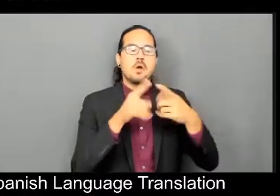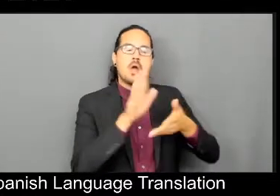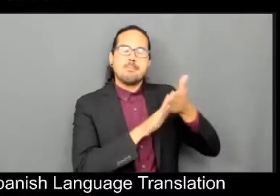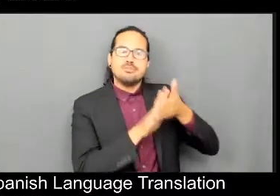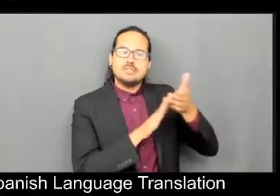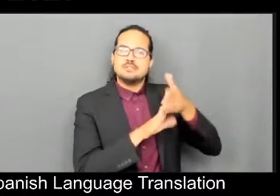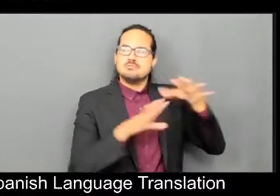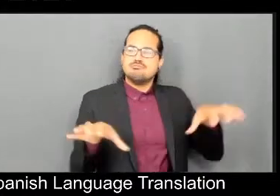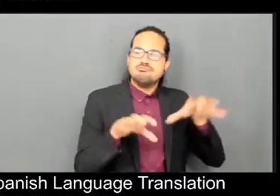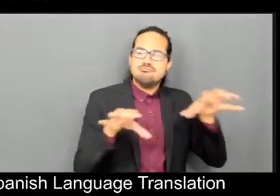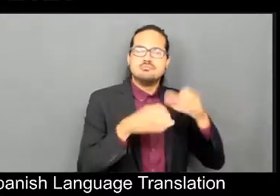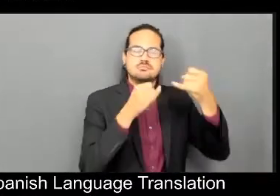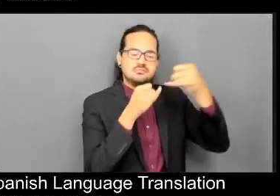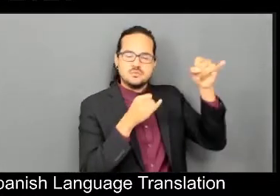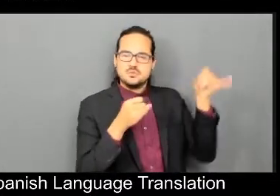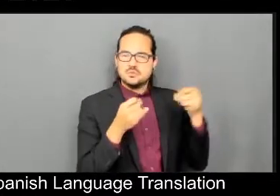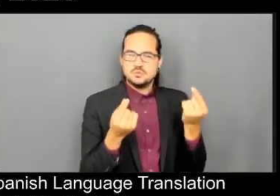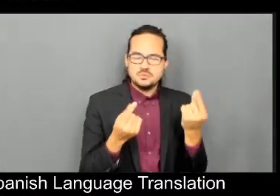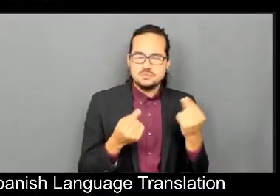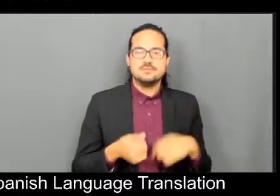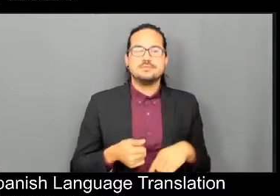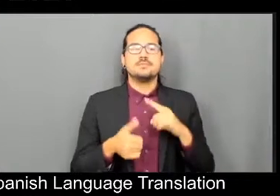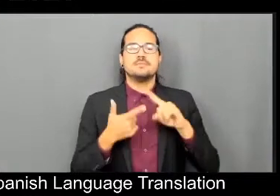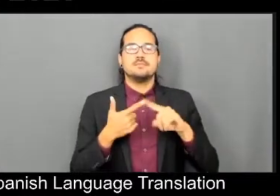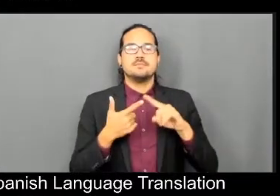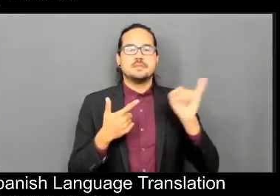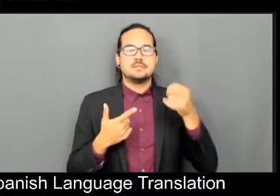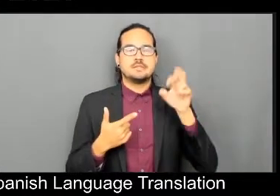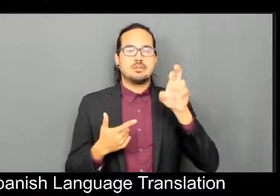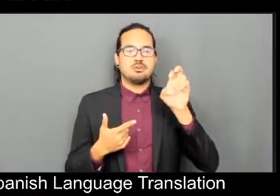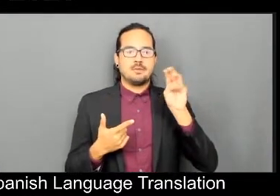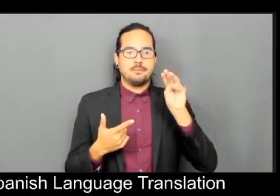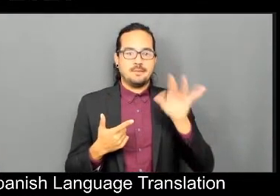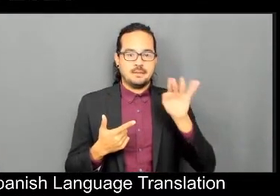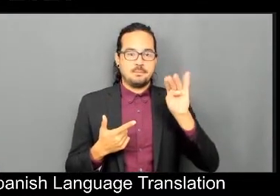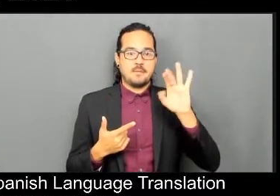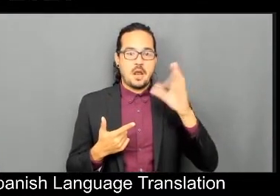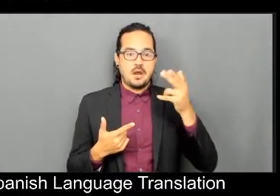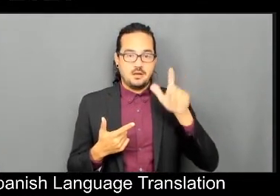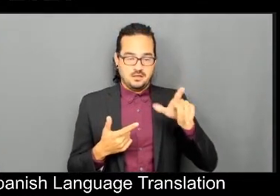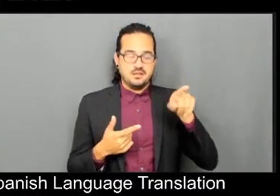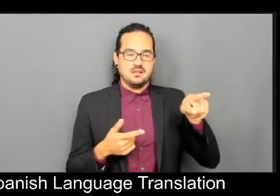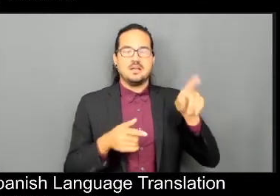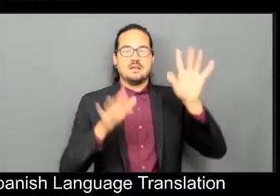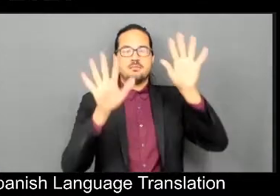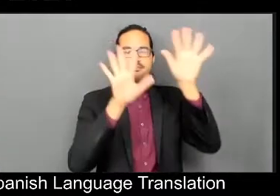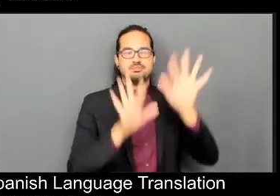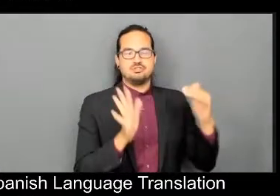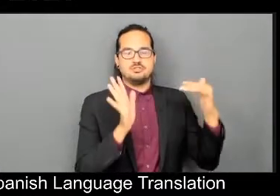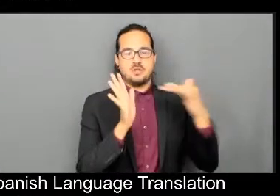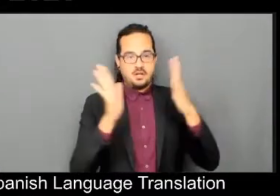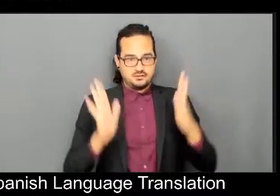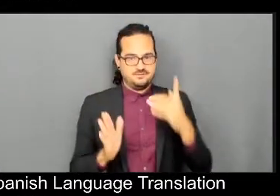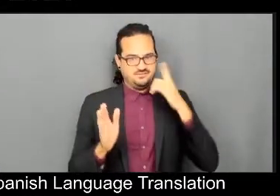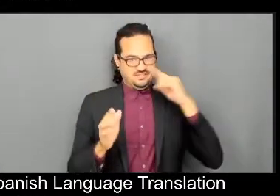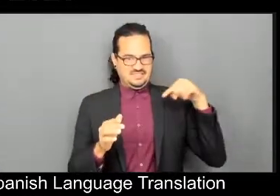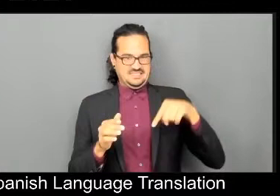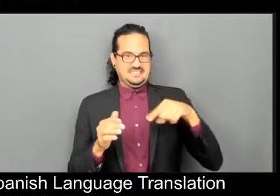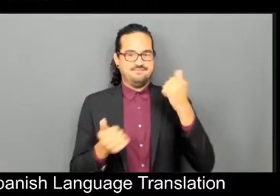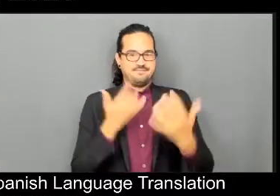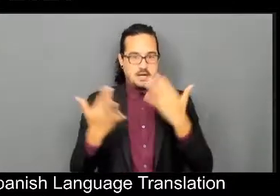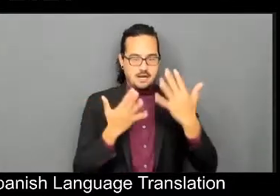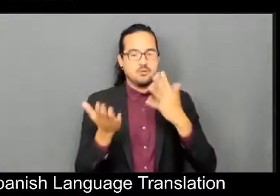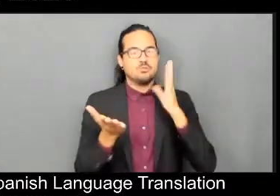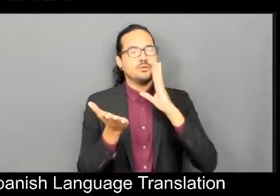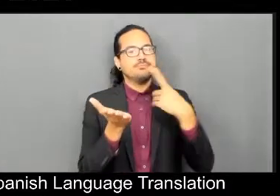Jeremy Michael, our incident meteorologist, who will talk about the weather today and throughout the weekend. And we have